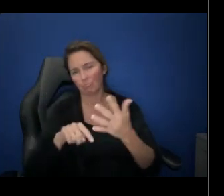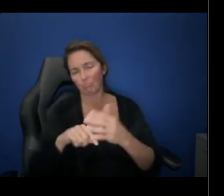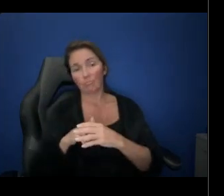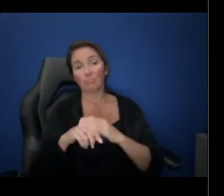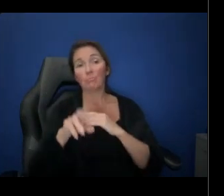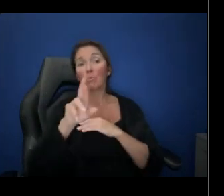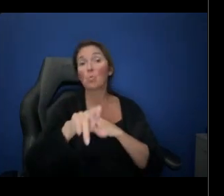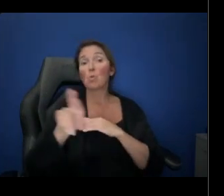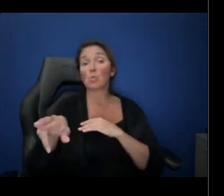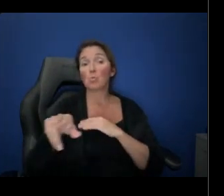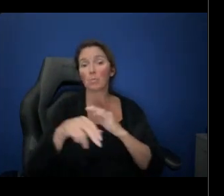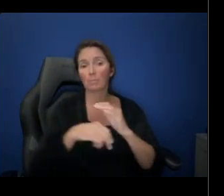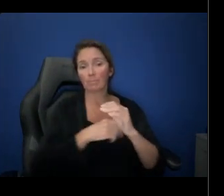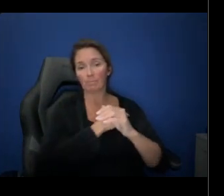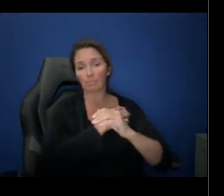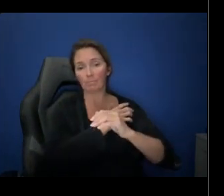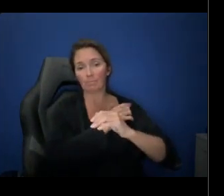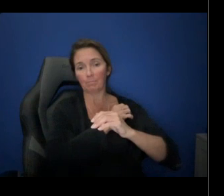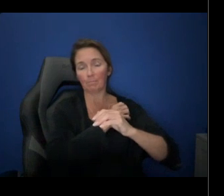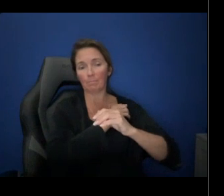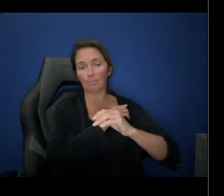Restrooms.